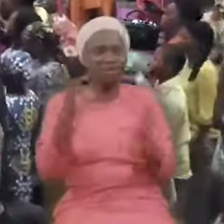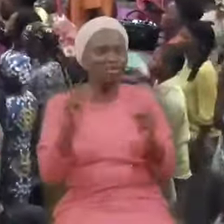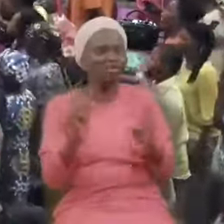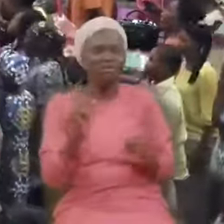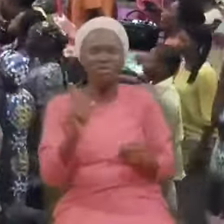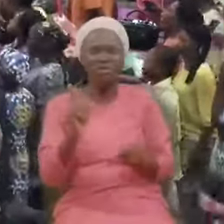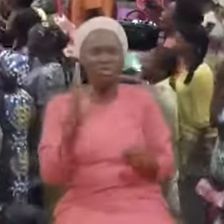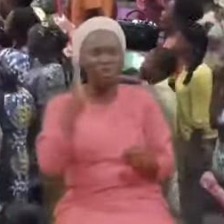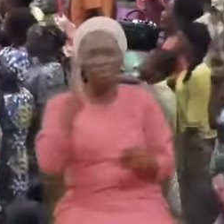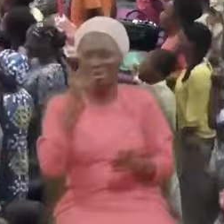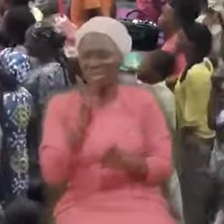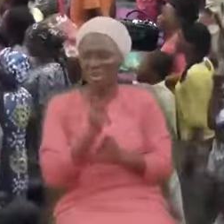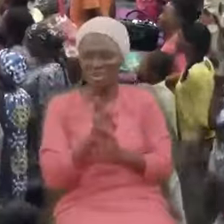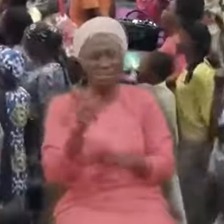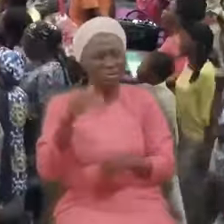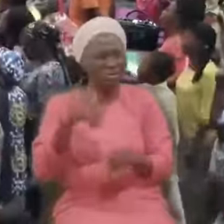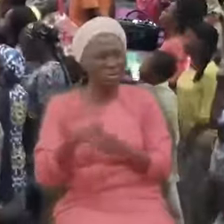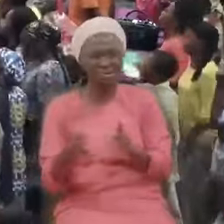anymore. You're free.